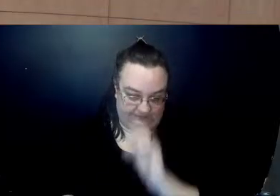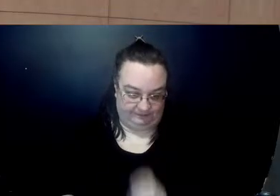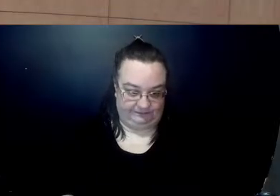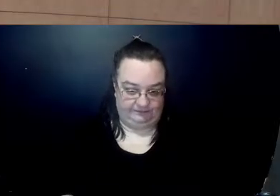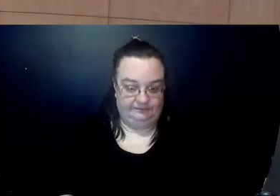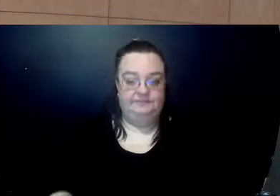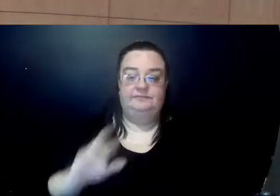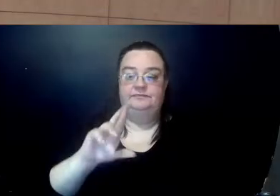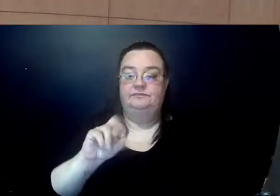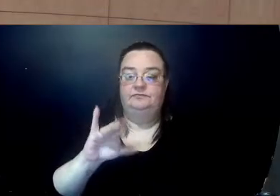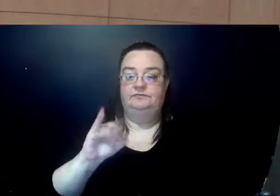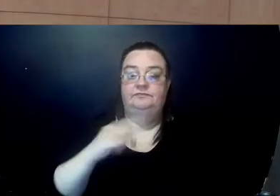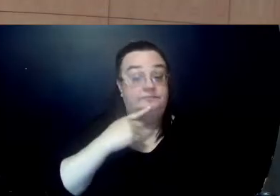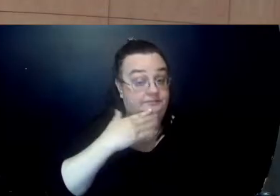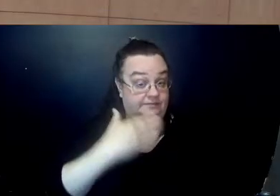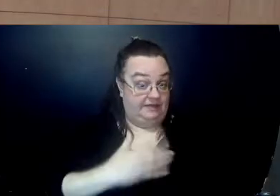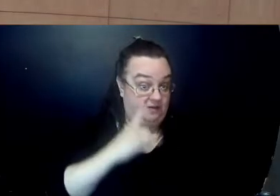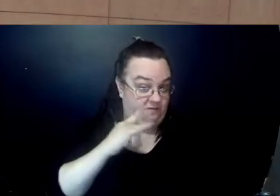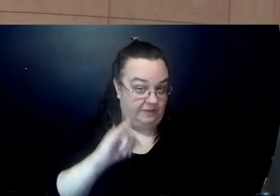Thank you for that.